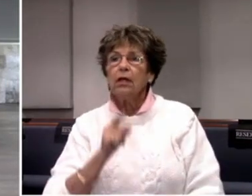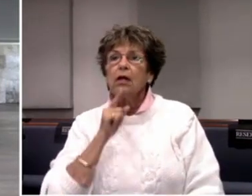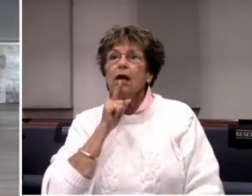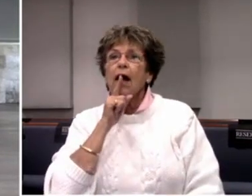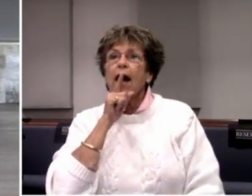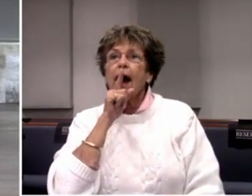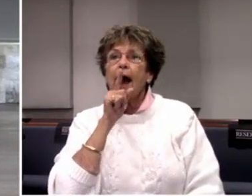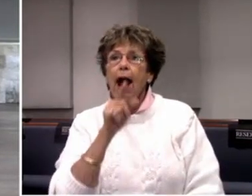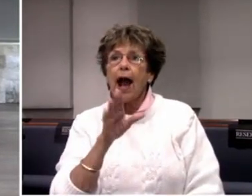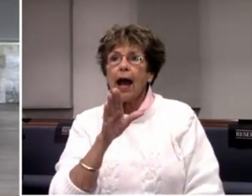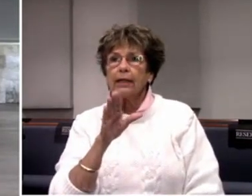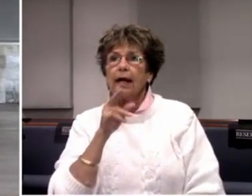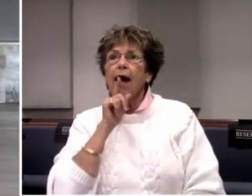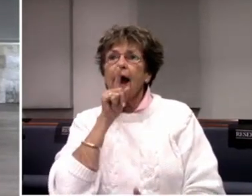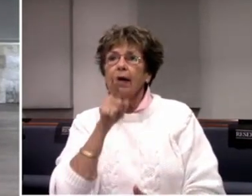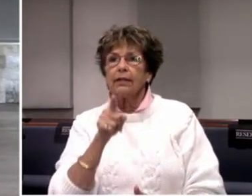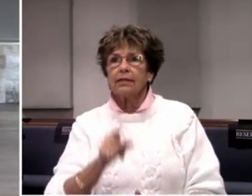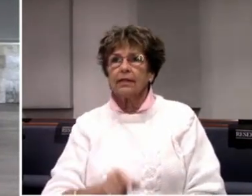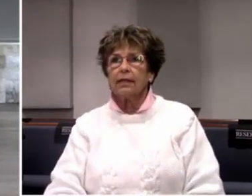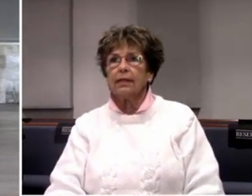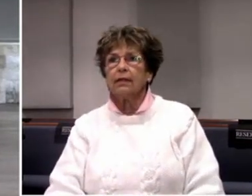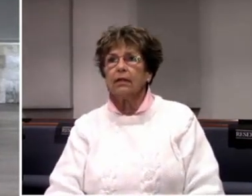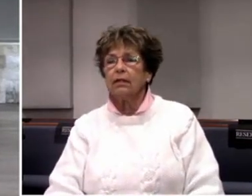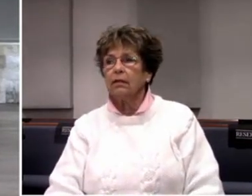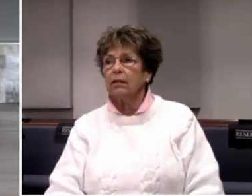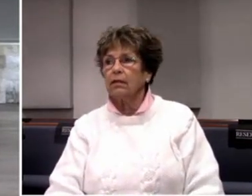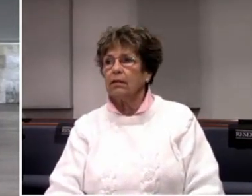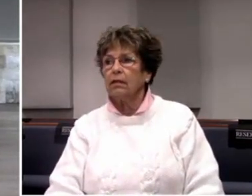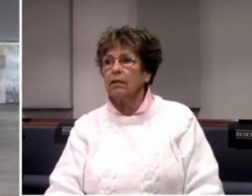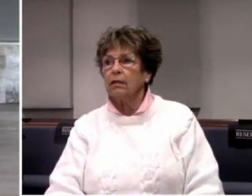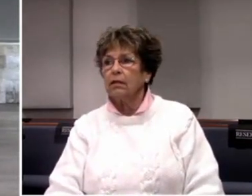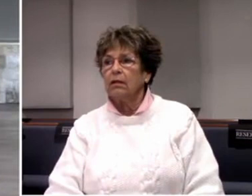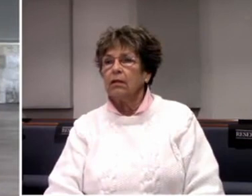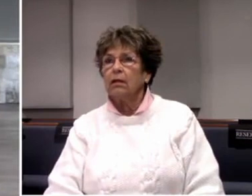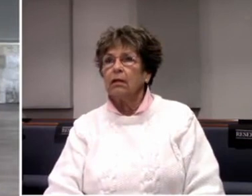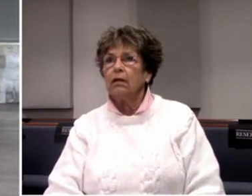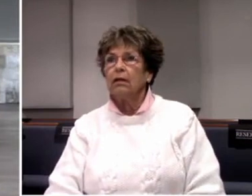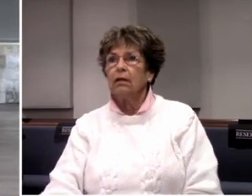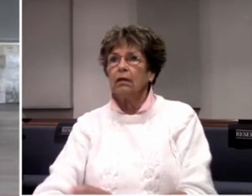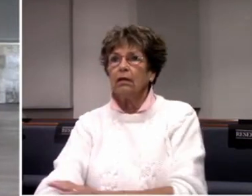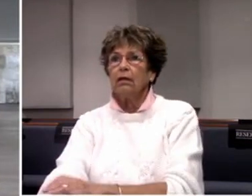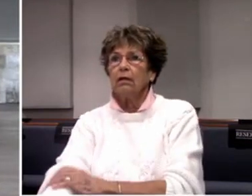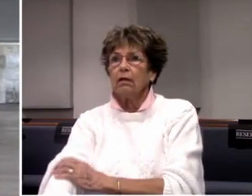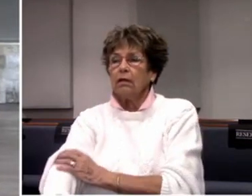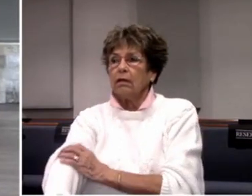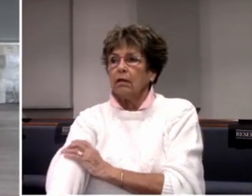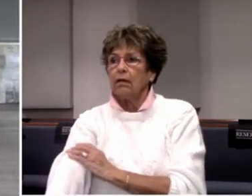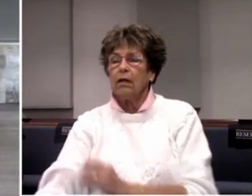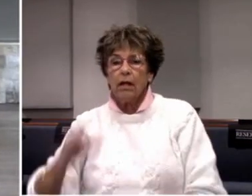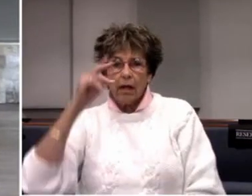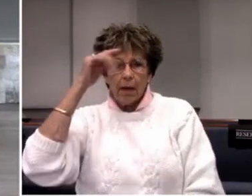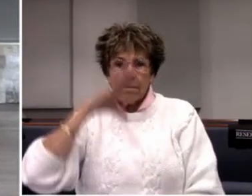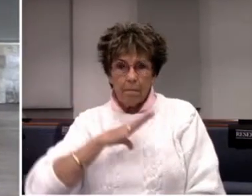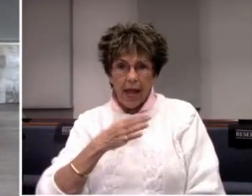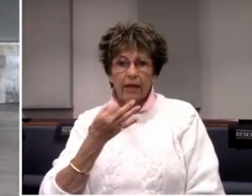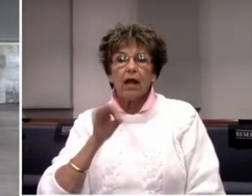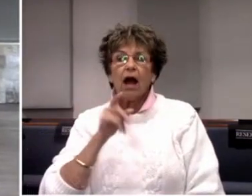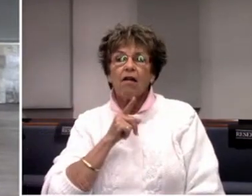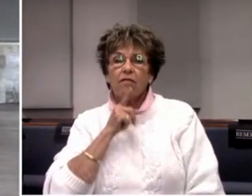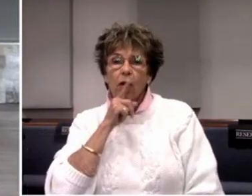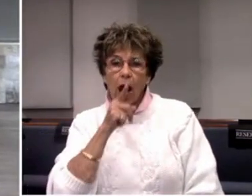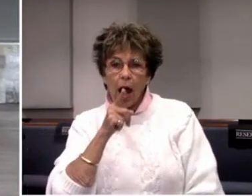deacon, church leadership, ministry to those that were in the church, they were to be men of